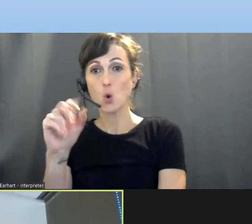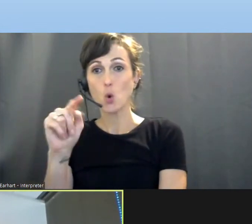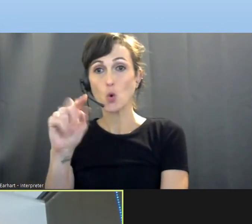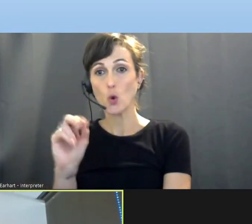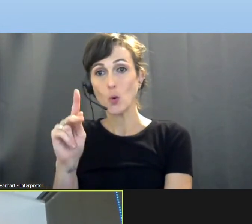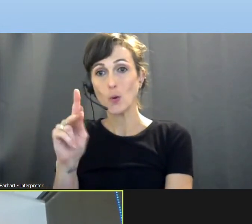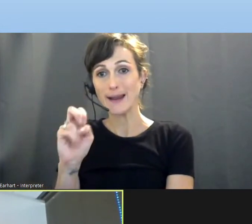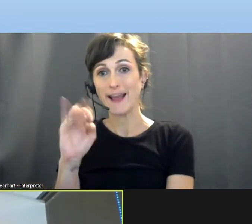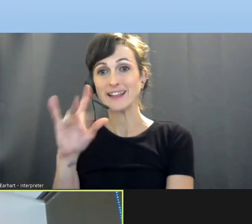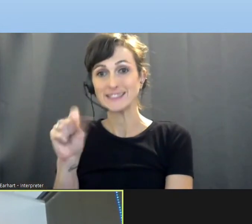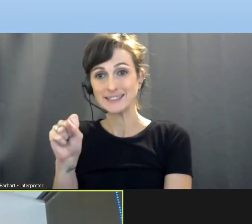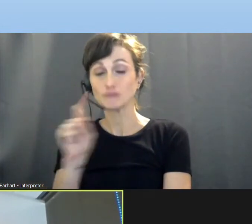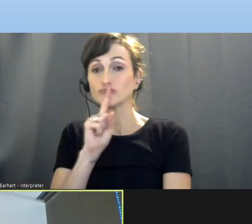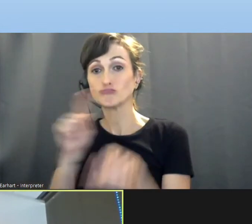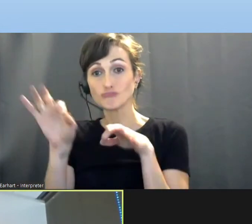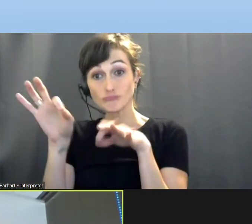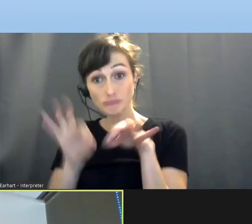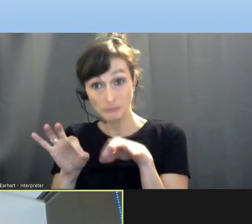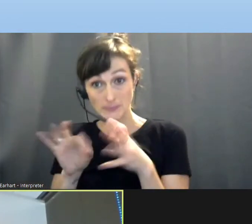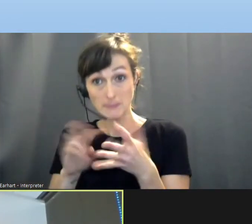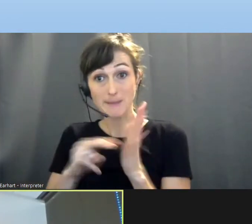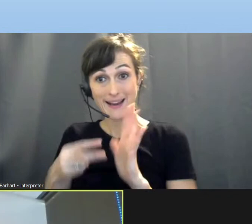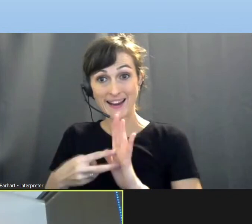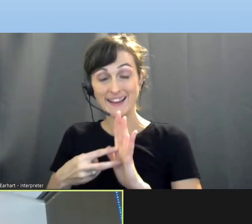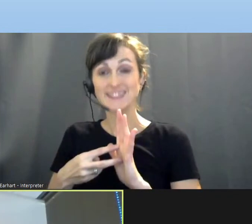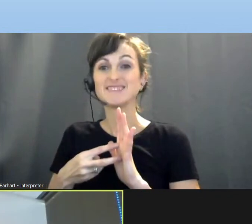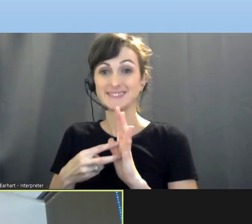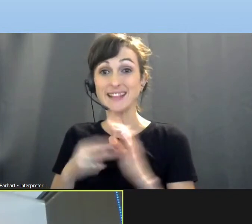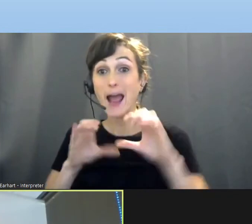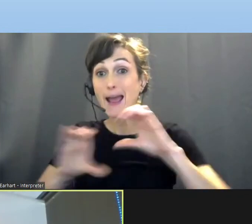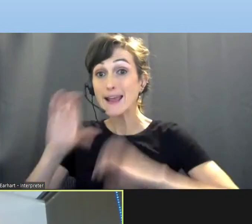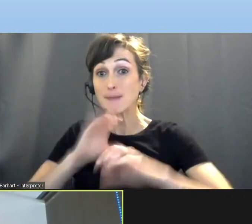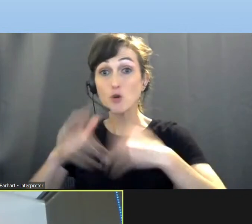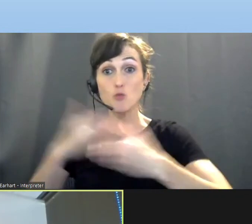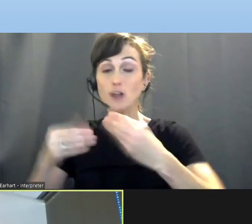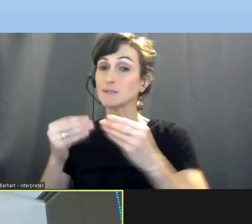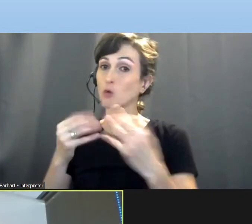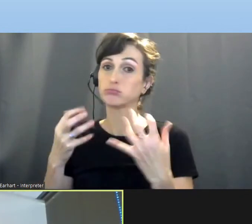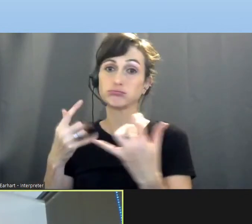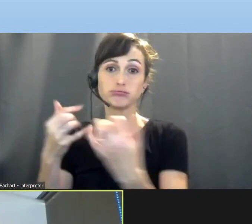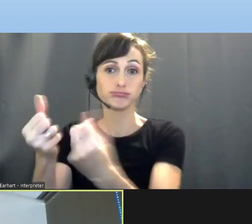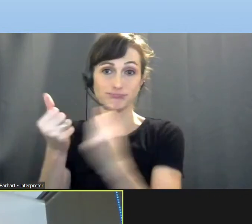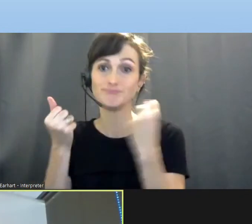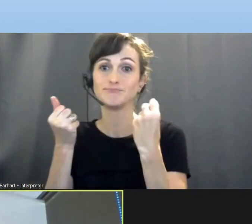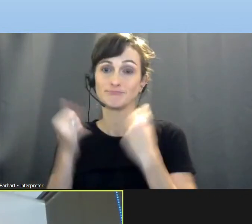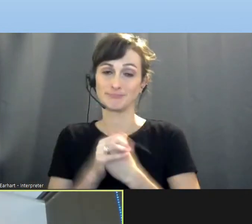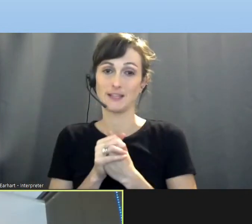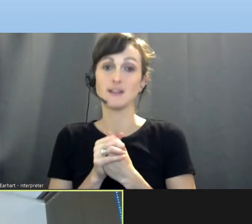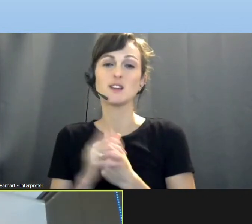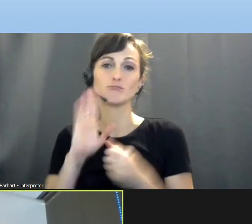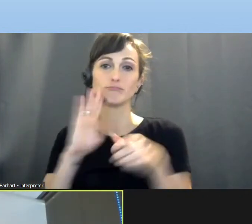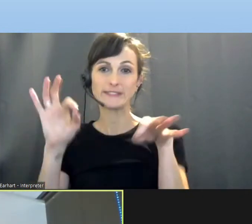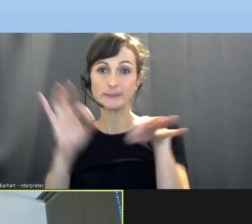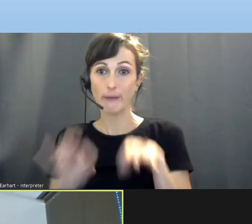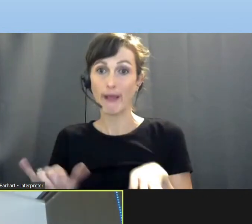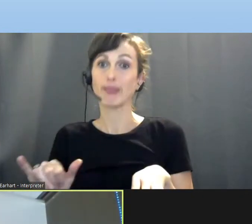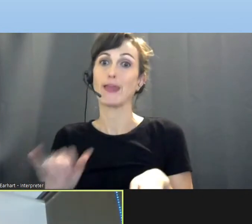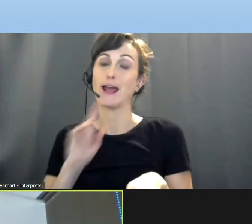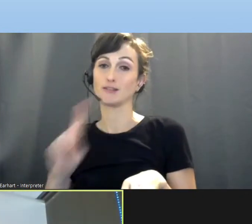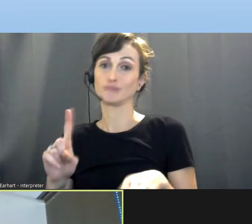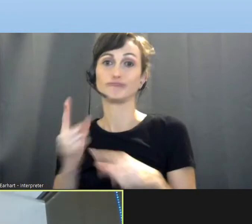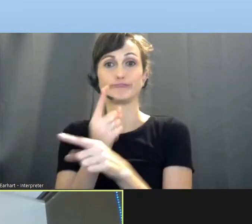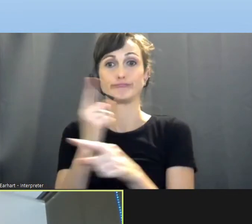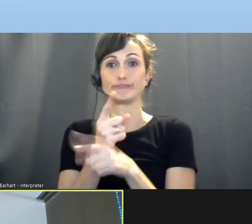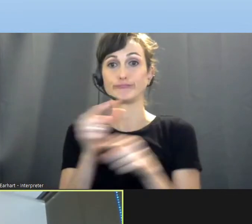the definition of that really just means the acceleration of a chemical process. So let me kind of explain that kind of in layman's terms. And if